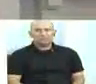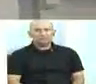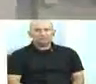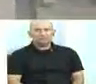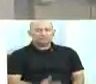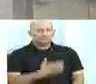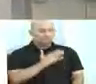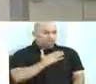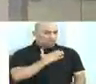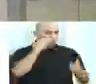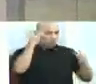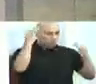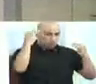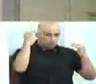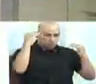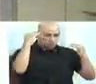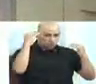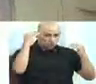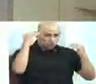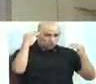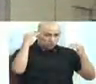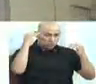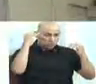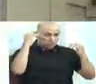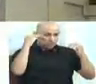My hope is built